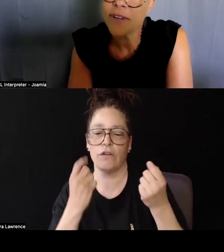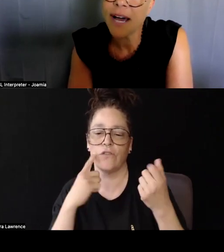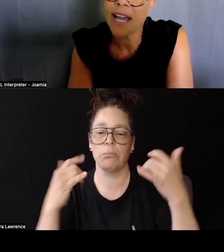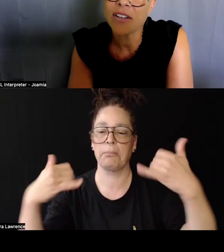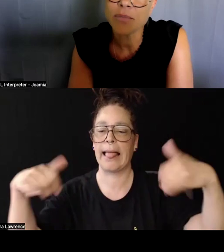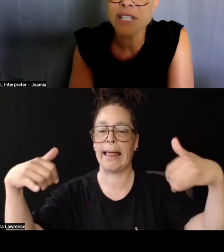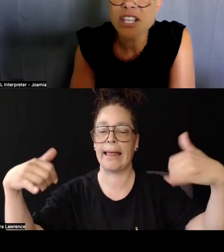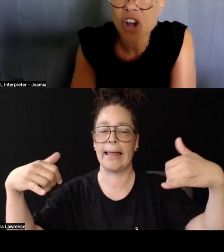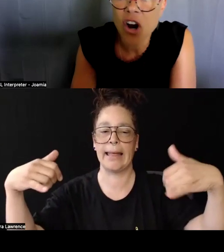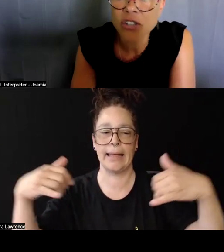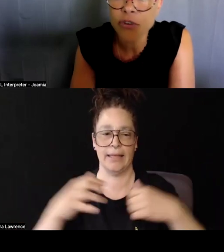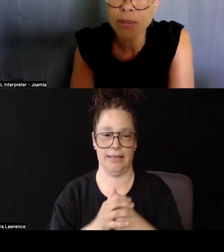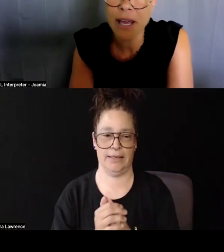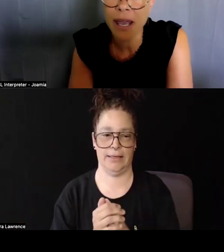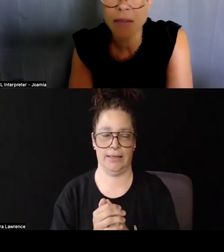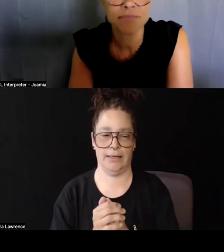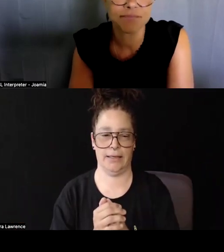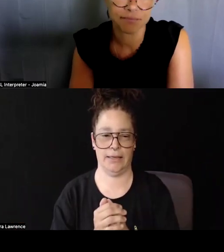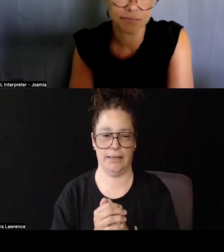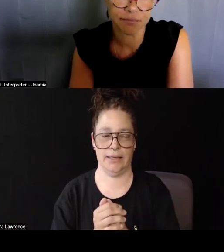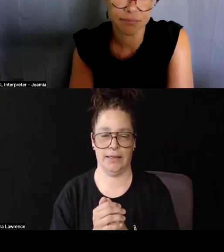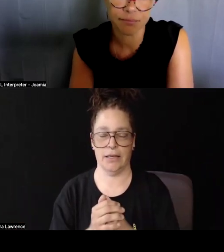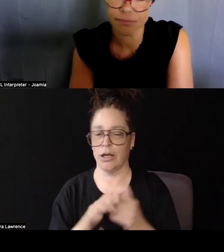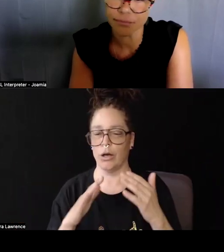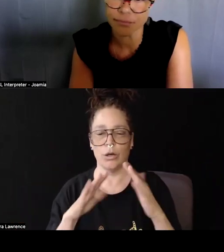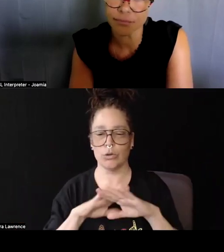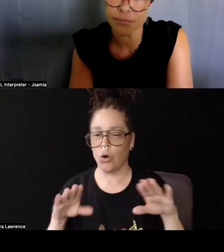Don't provide police cars for play.